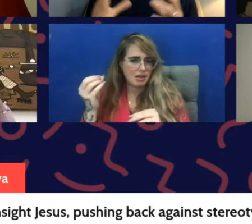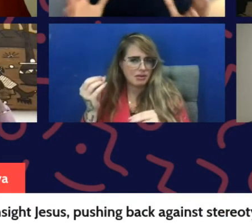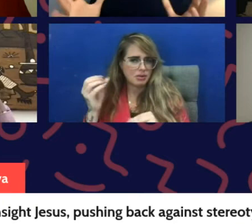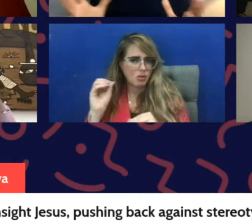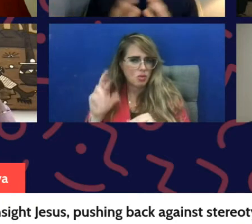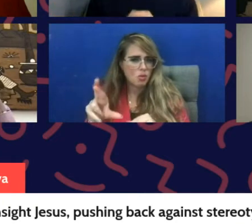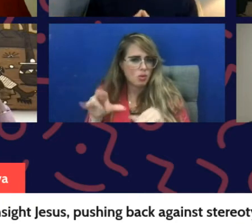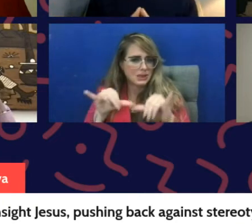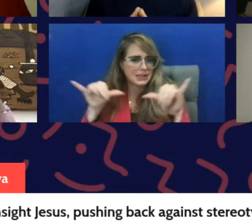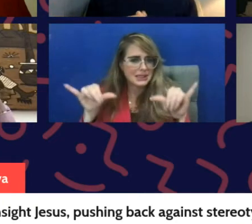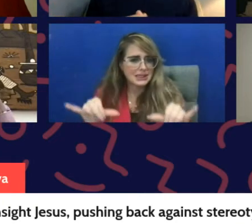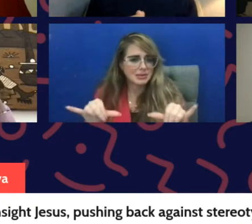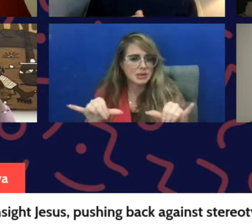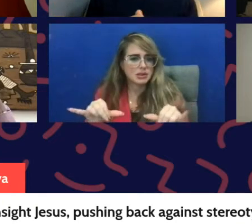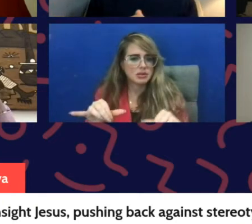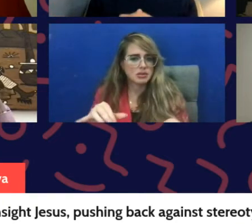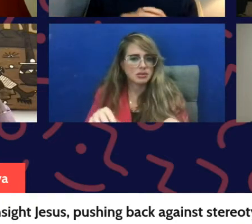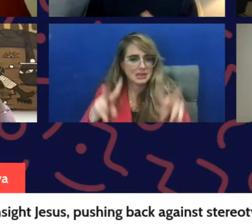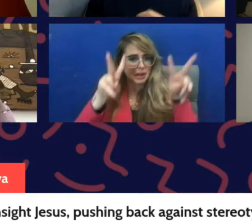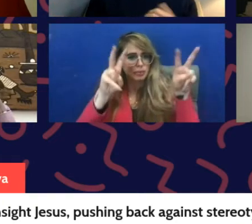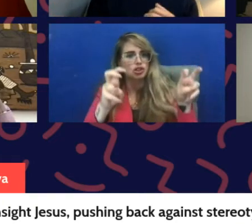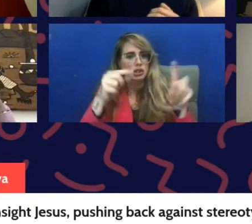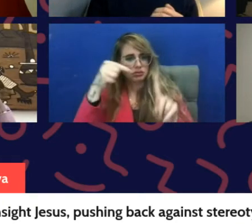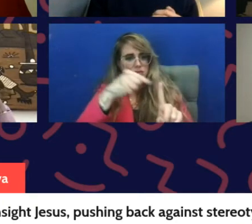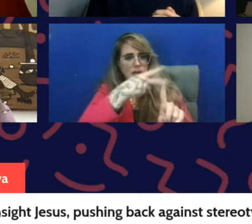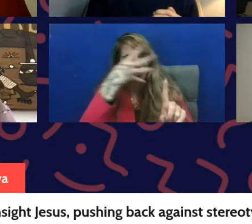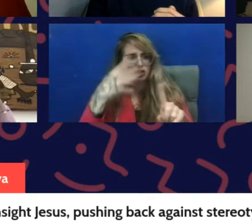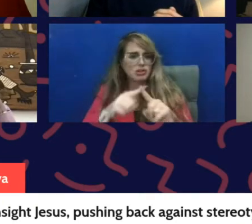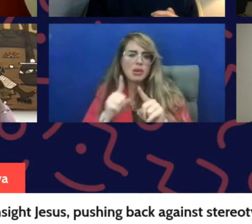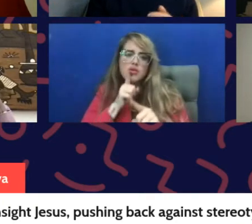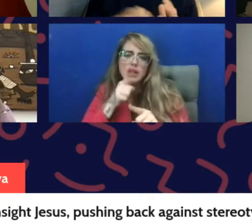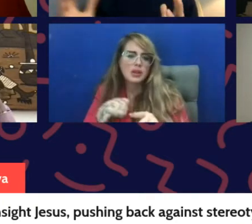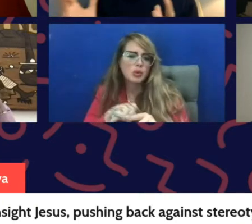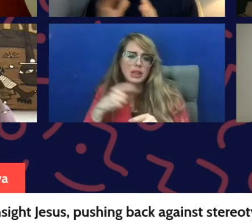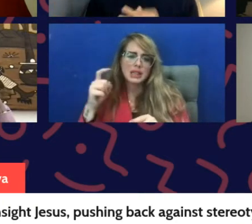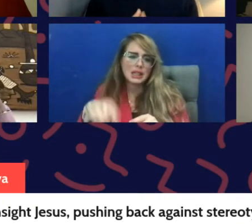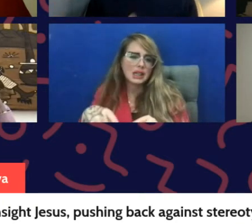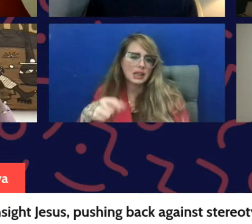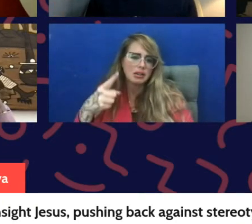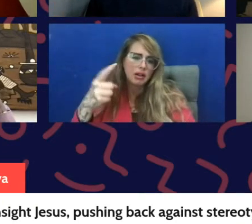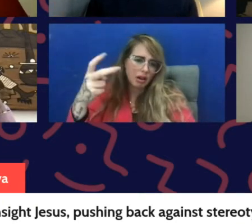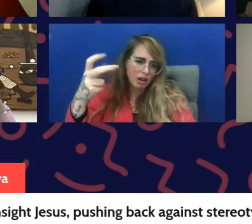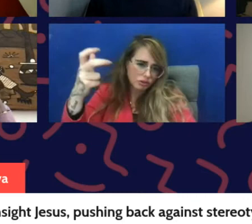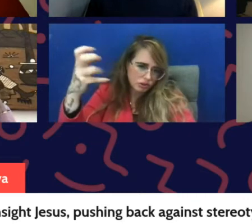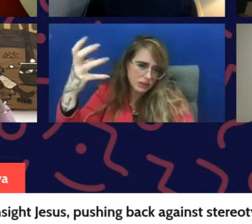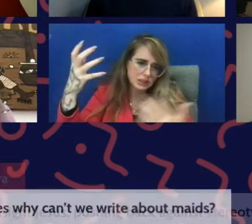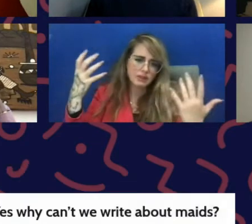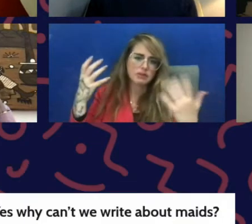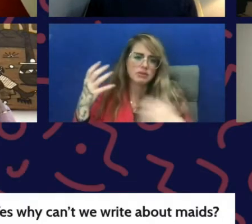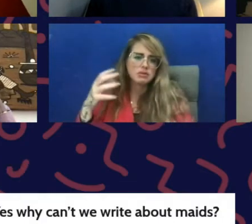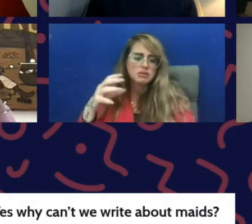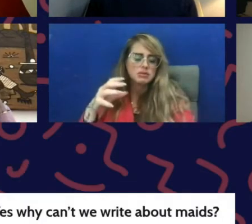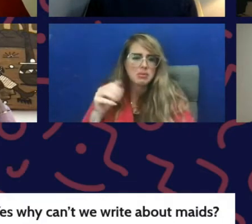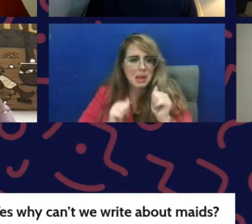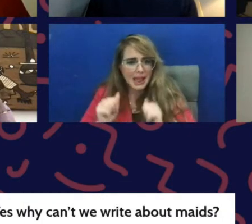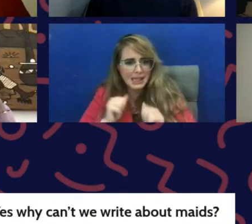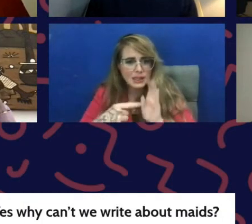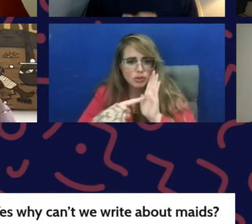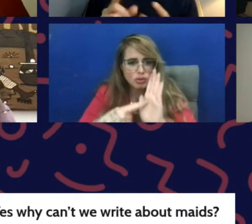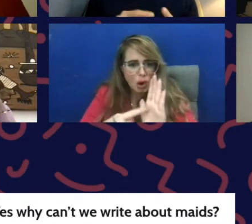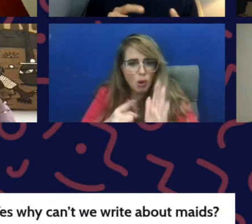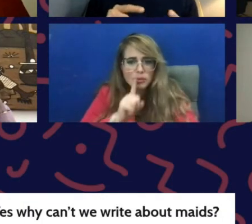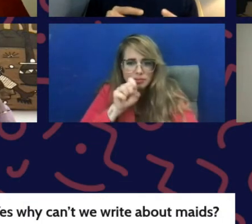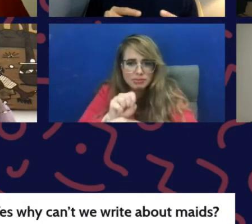know, systemic subject of immigration. But really what we need is just, you know, hundreds and hundreds of nuanced plays about